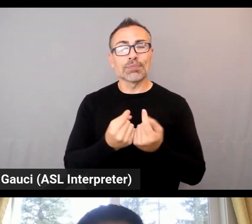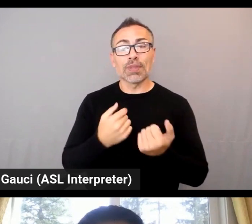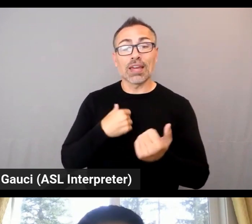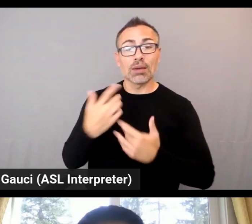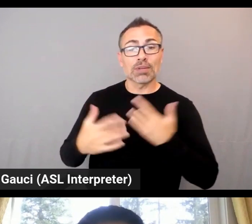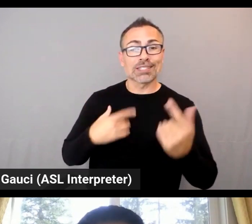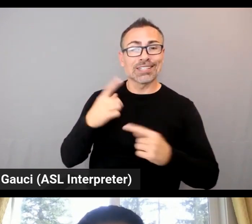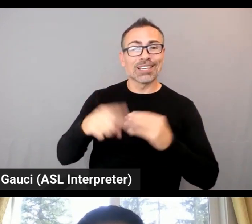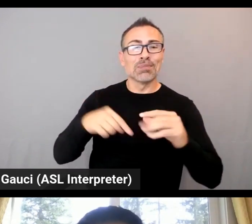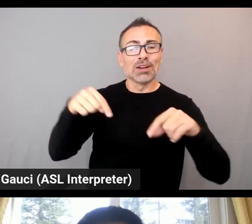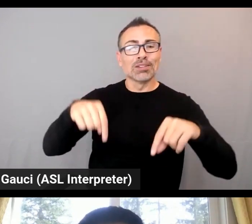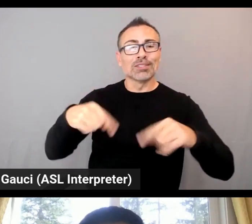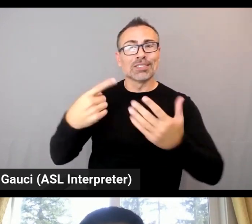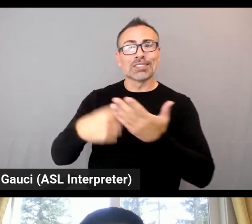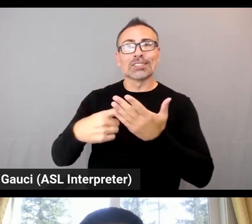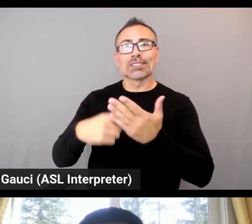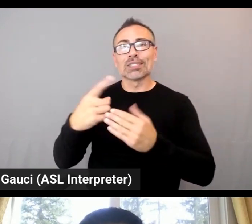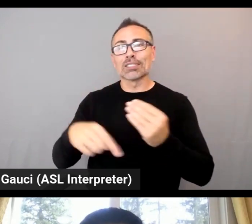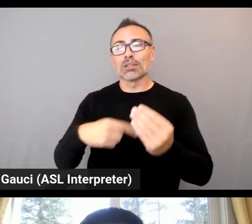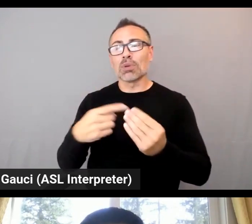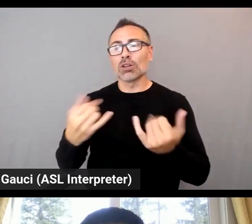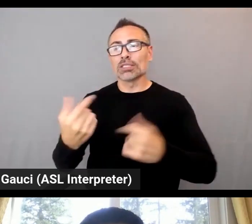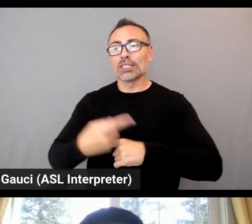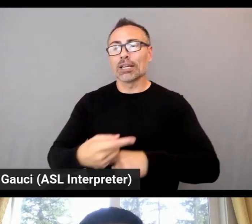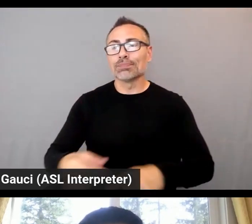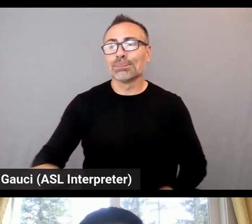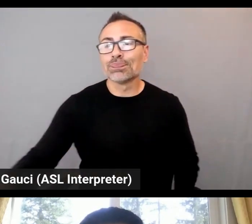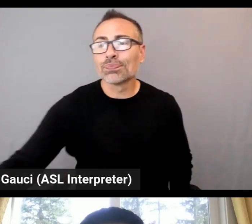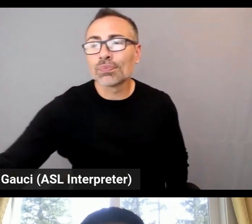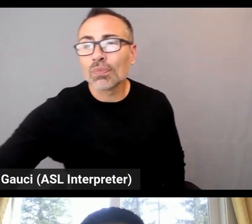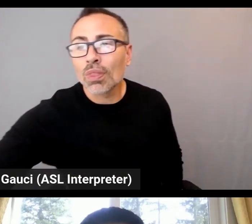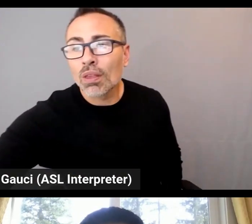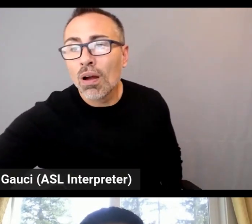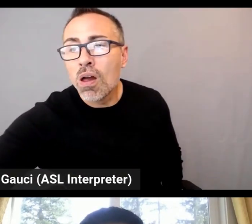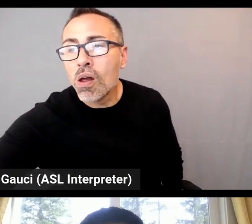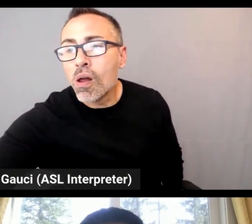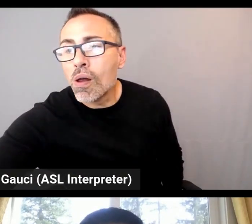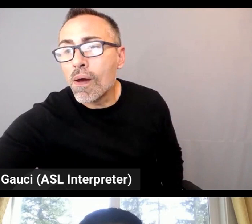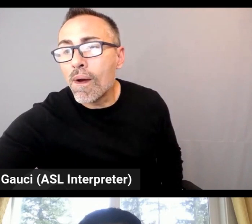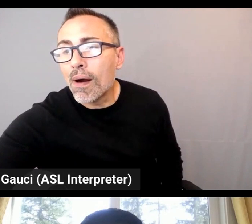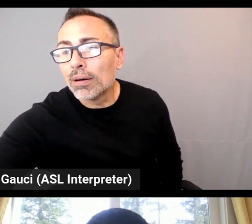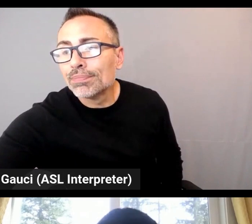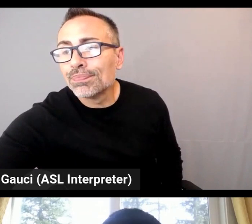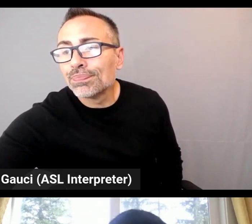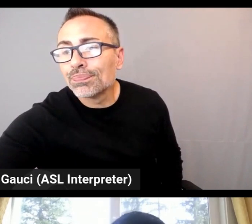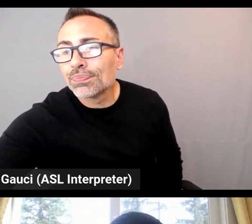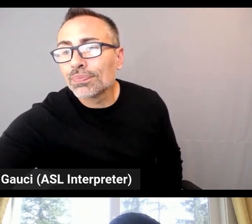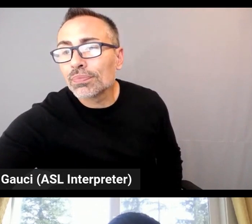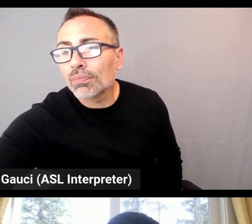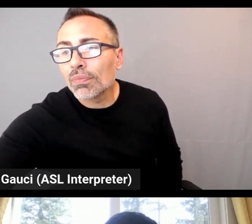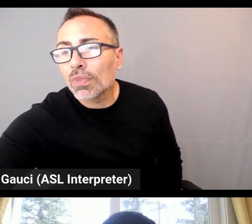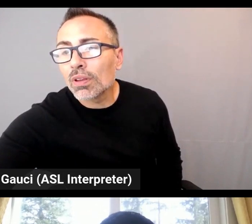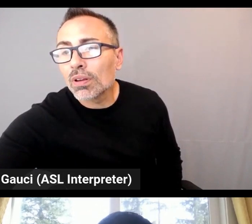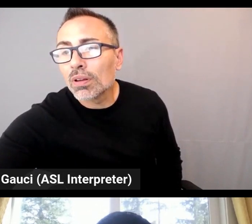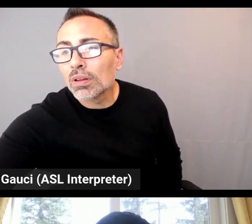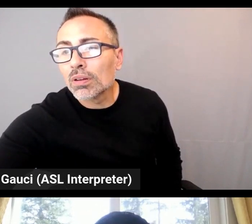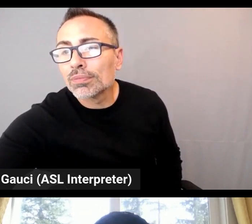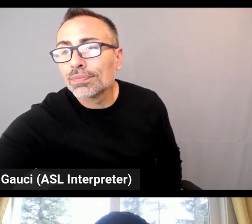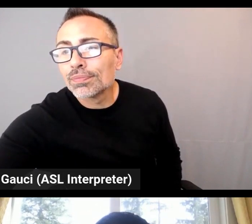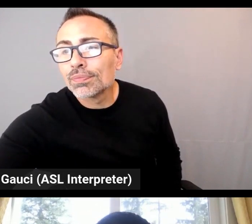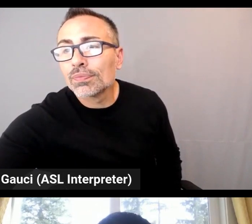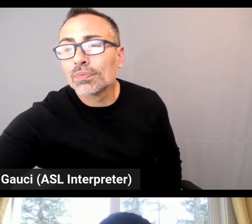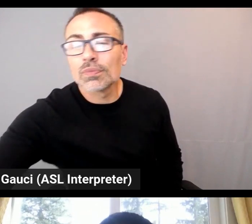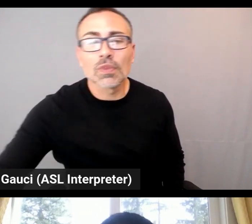feature today. Awesome. Now, before we get started, for those that might not be necessarily familiar with GuardDuty or